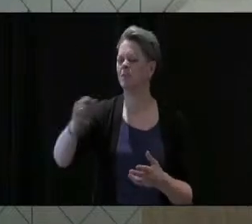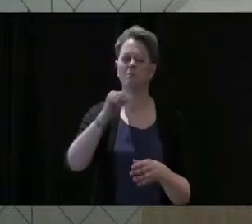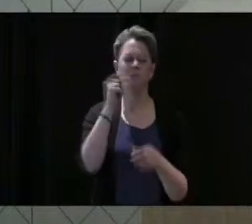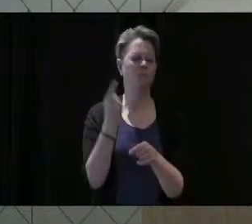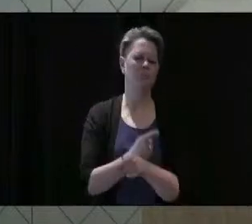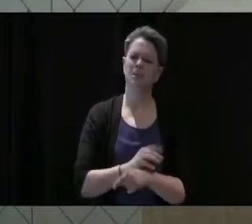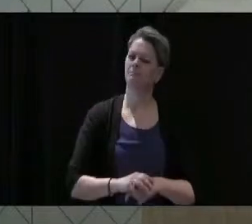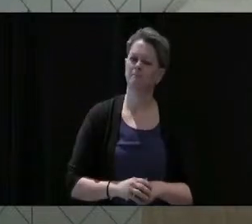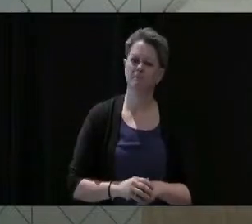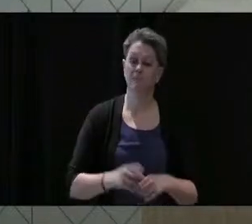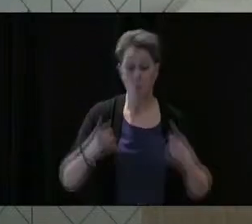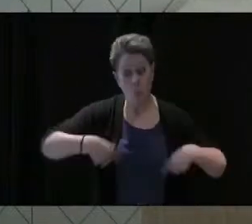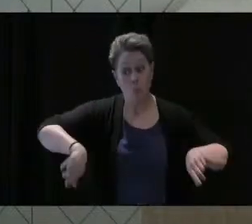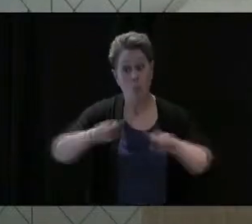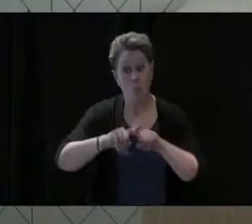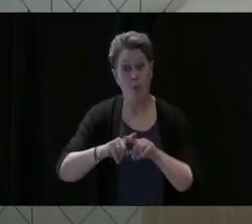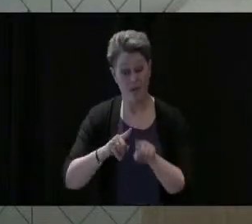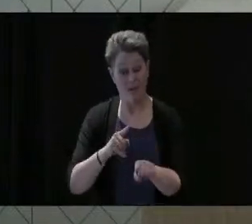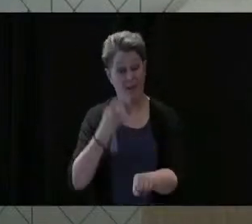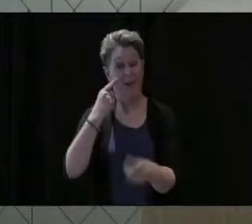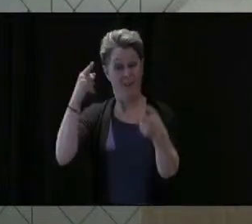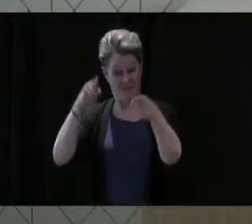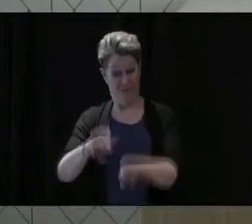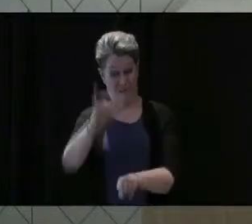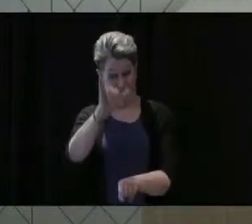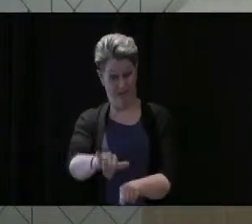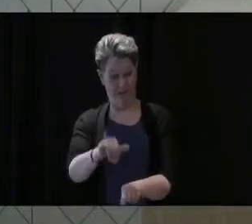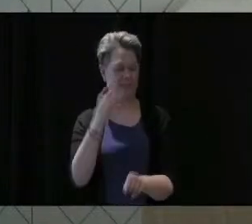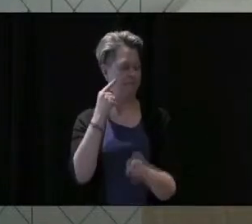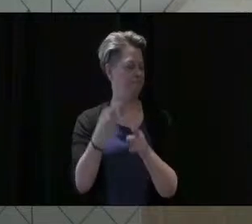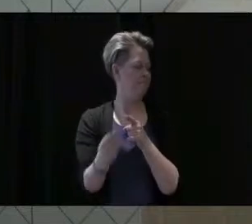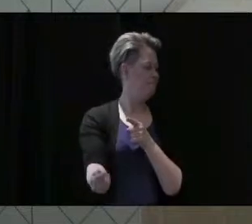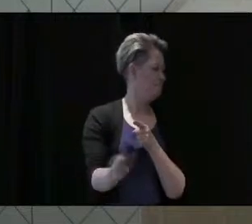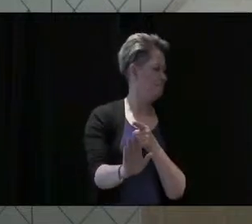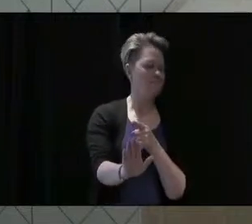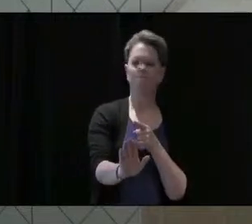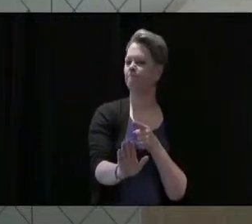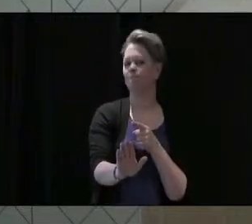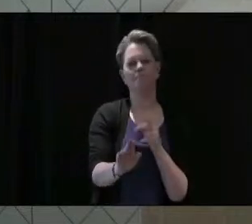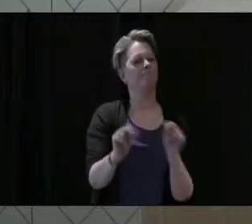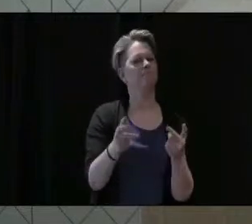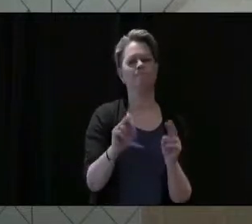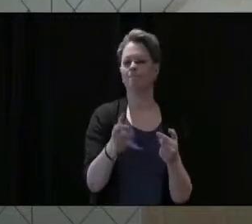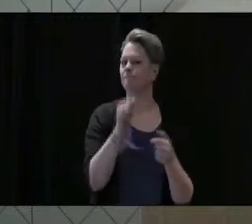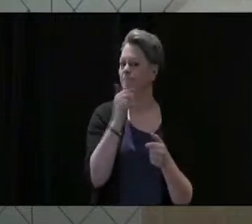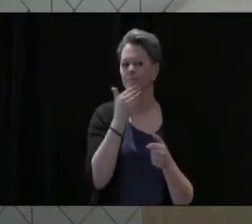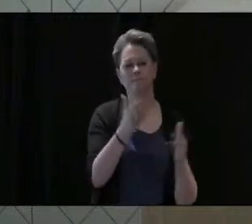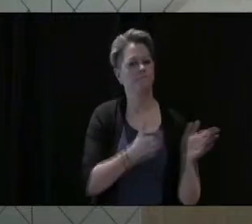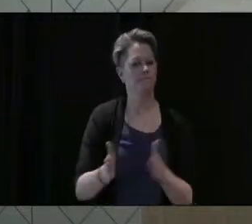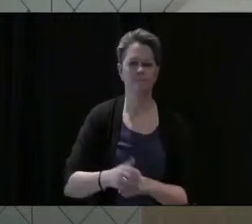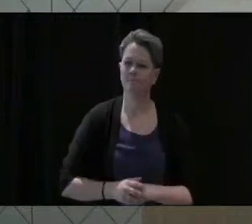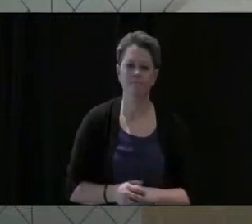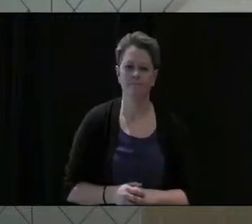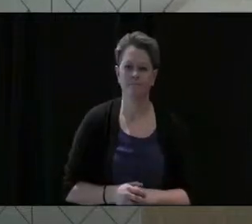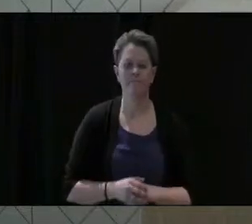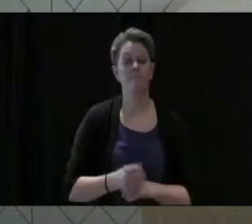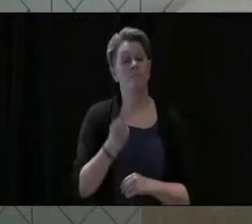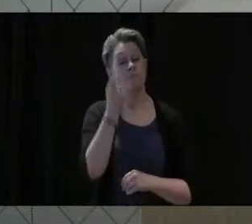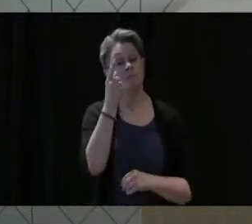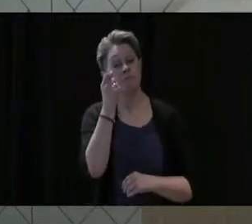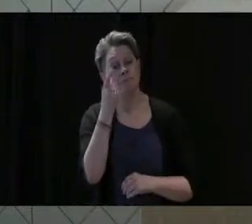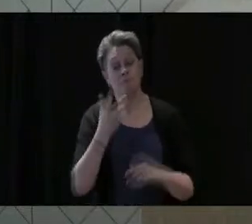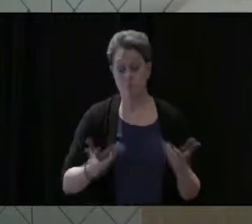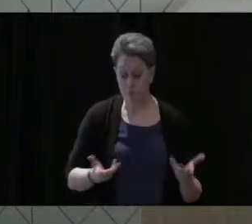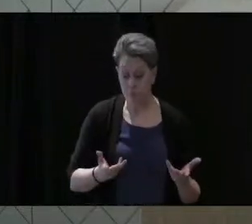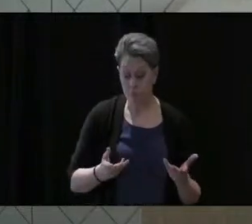We in no way subscribe to that view. In fact, the evidence that this is